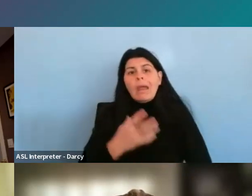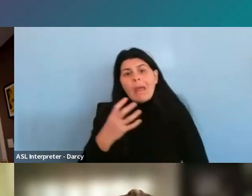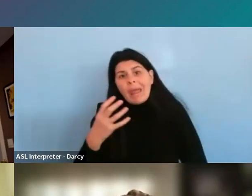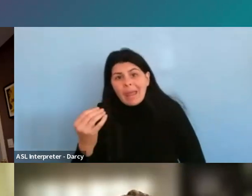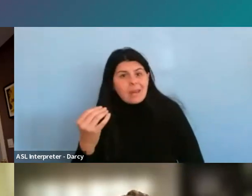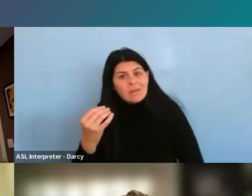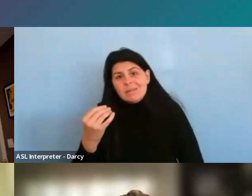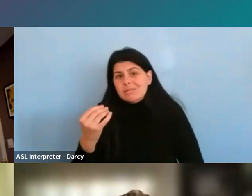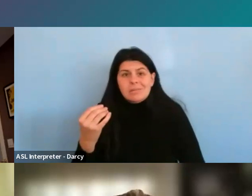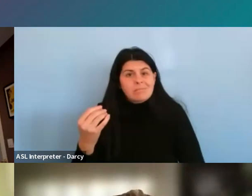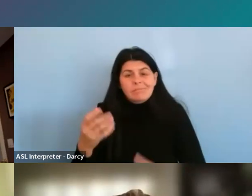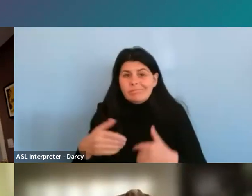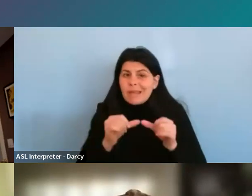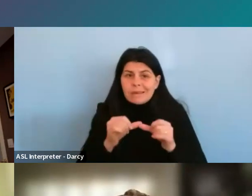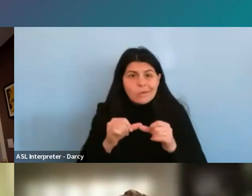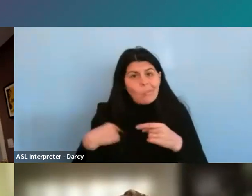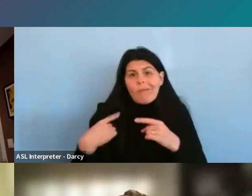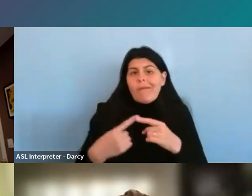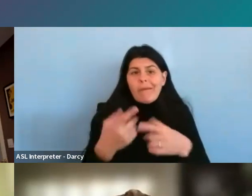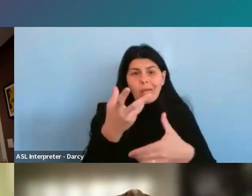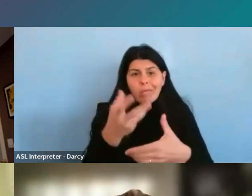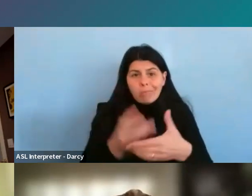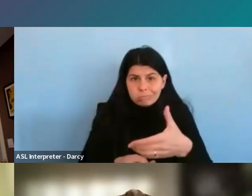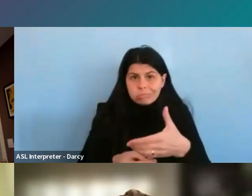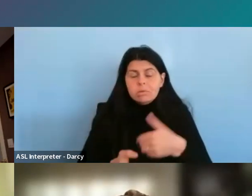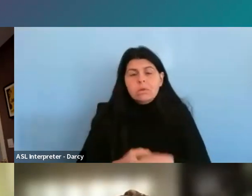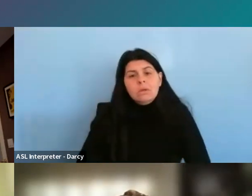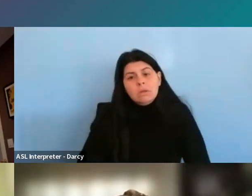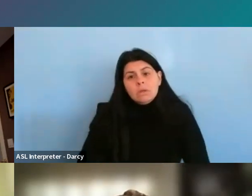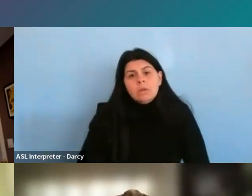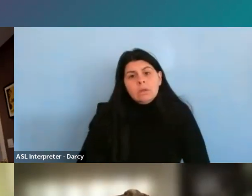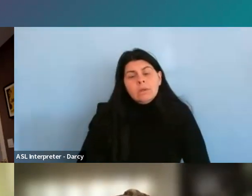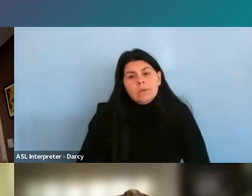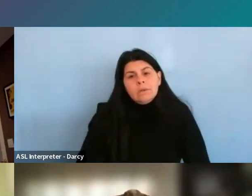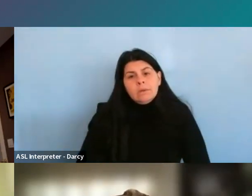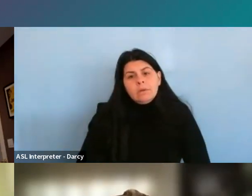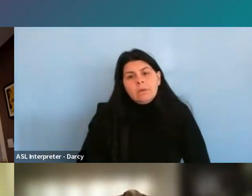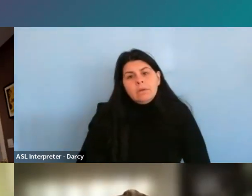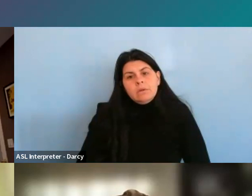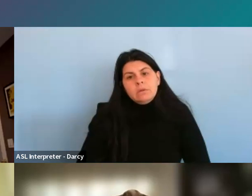here. And so just sort of holding